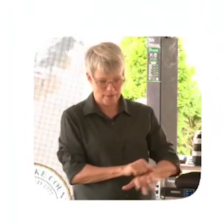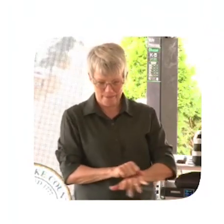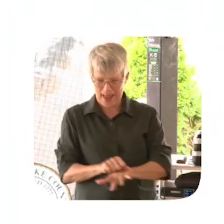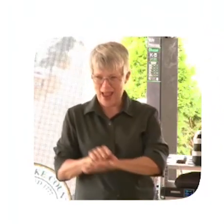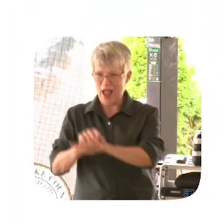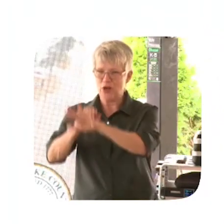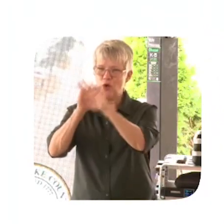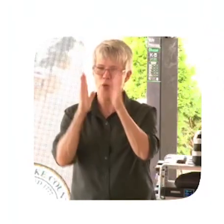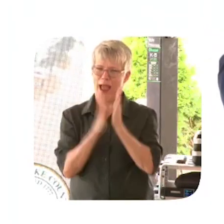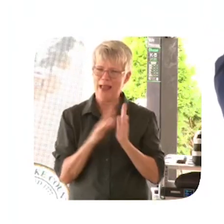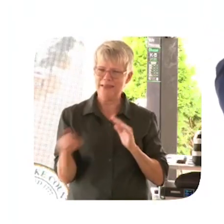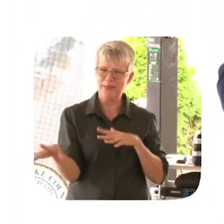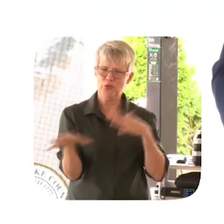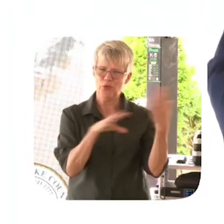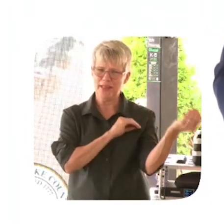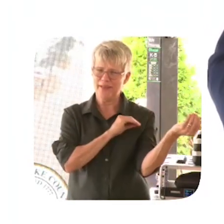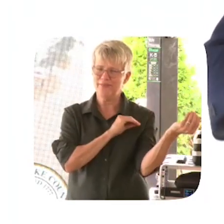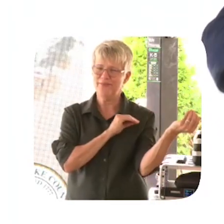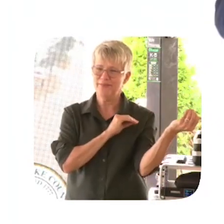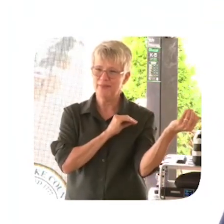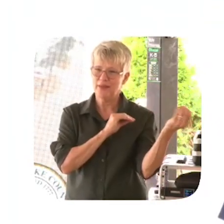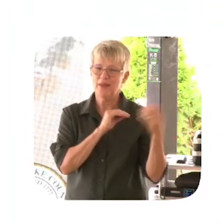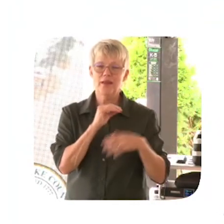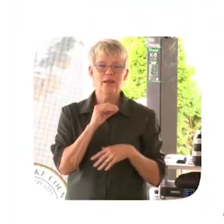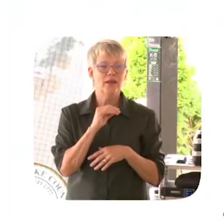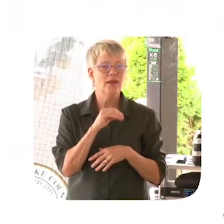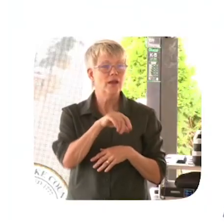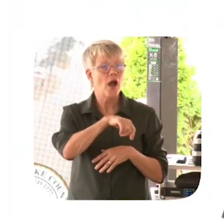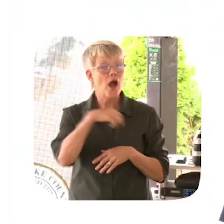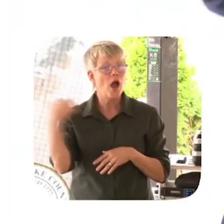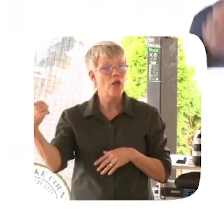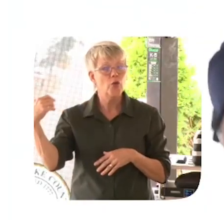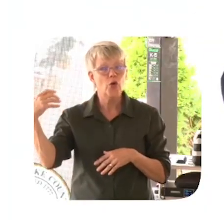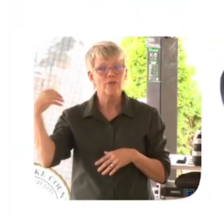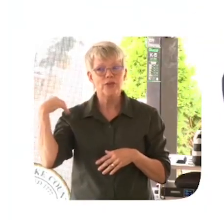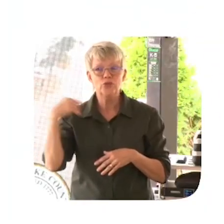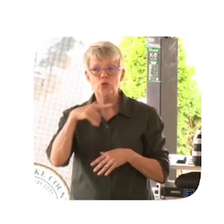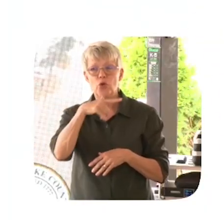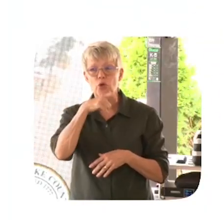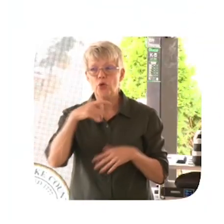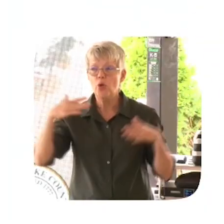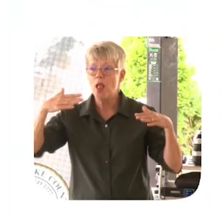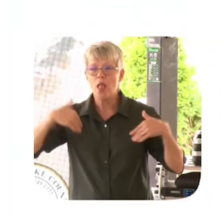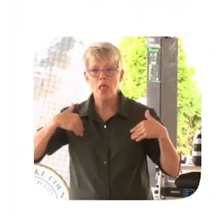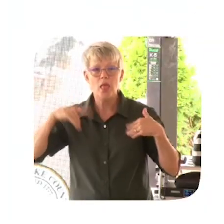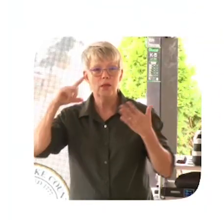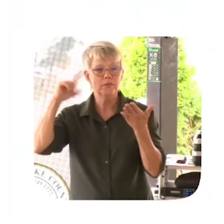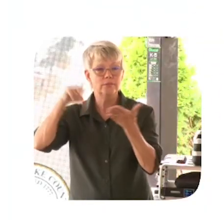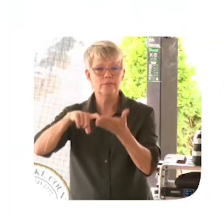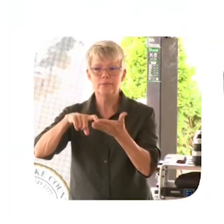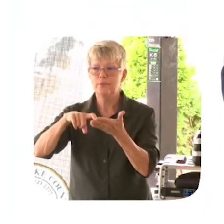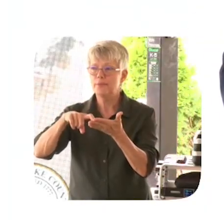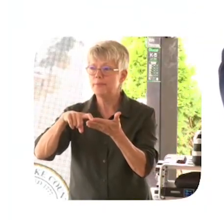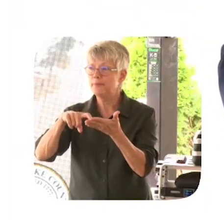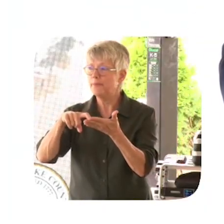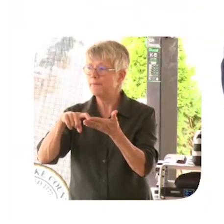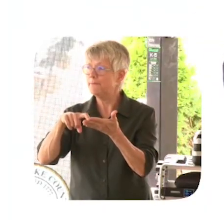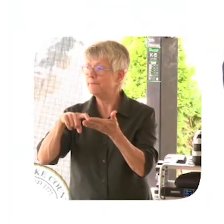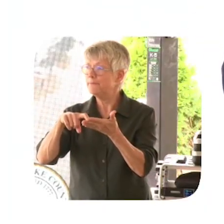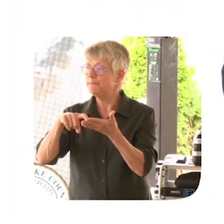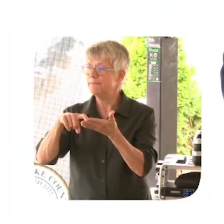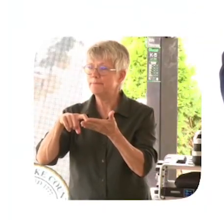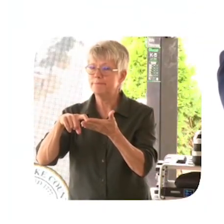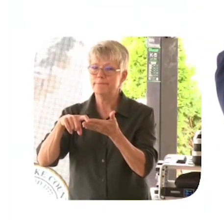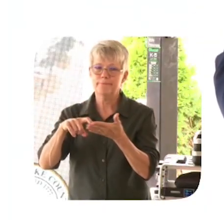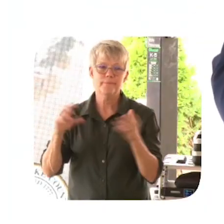leave. Okay. Any other officials that maybe I did not see this morning? Anybody?